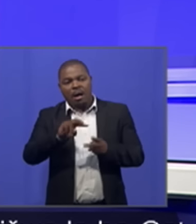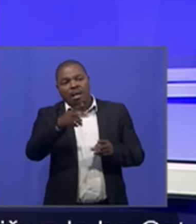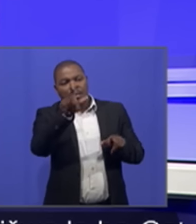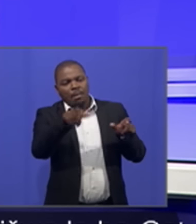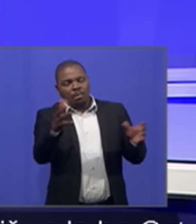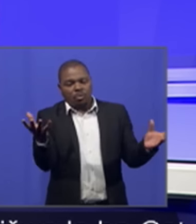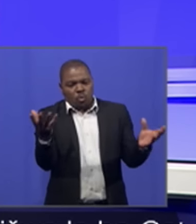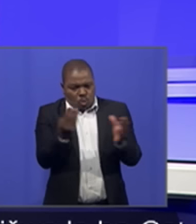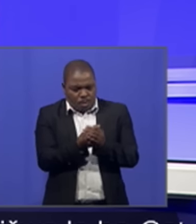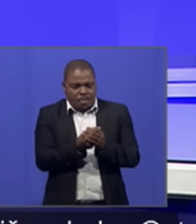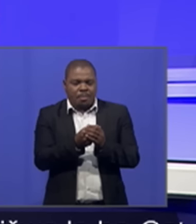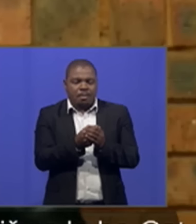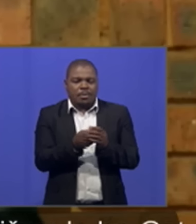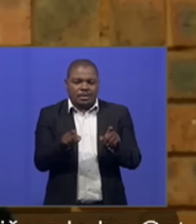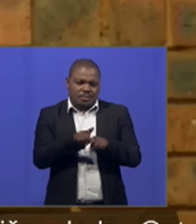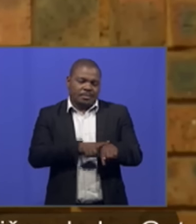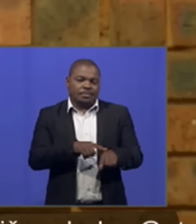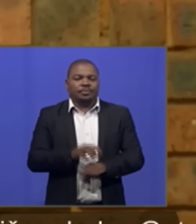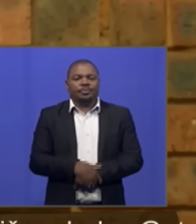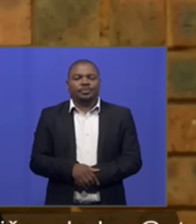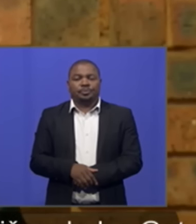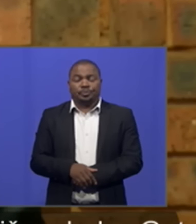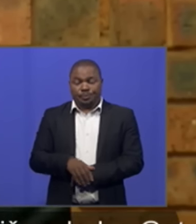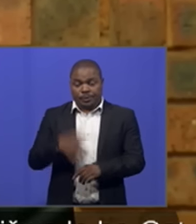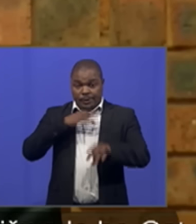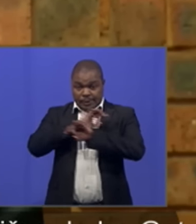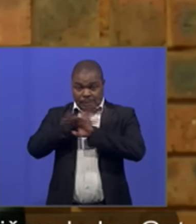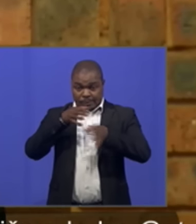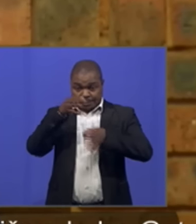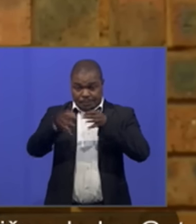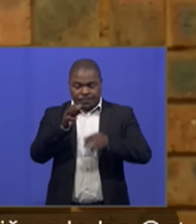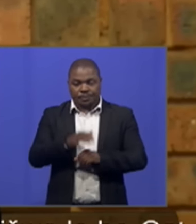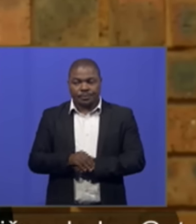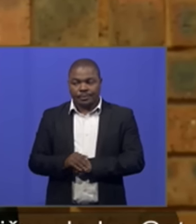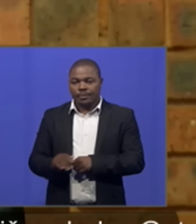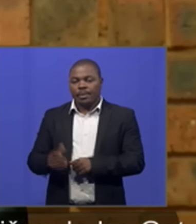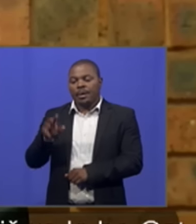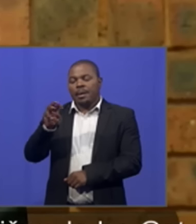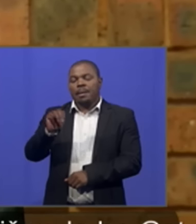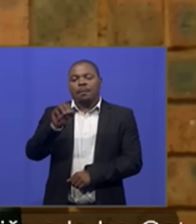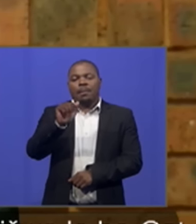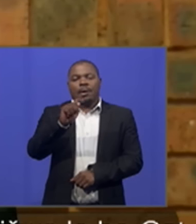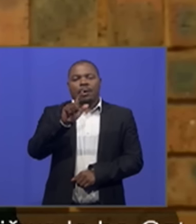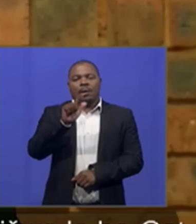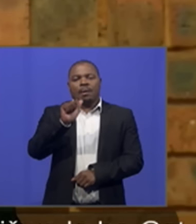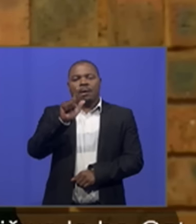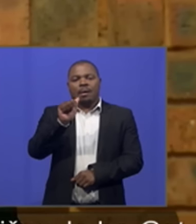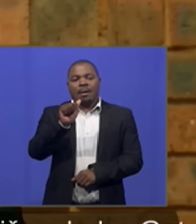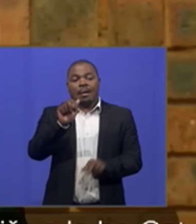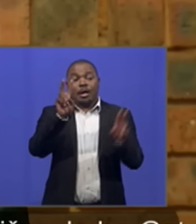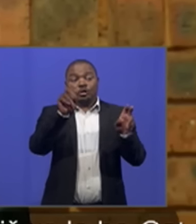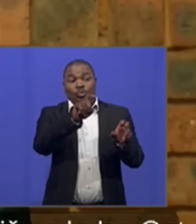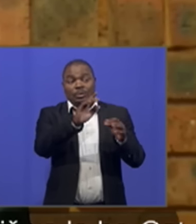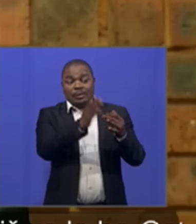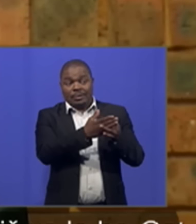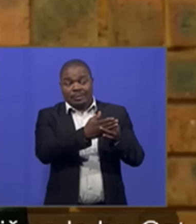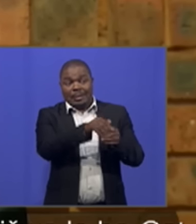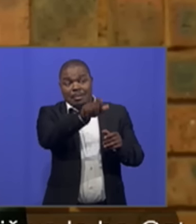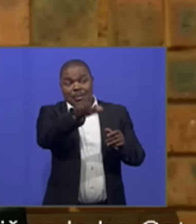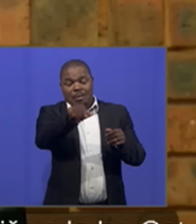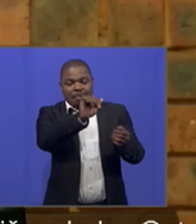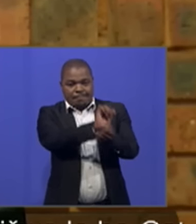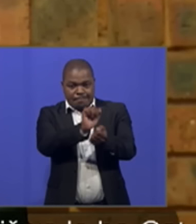ena. Worship, just for the record, the accused in the Matlala matter were arrested